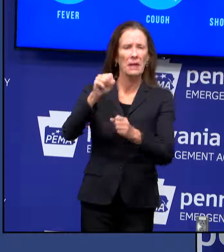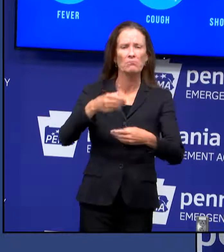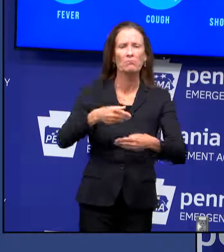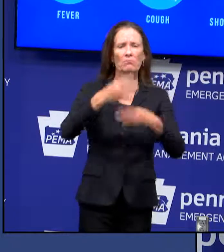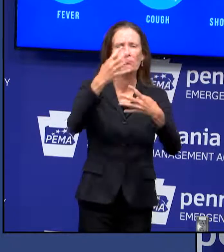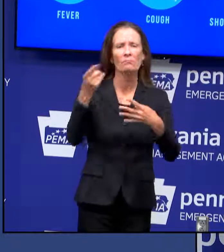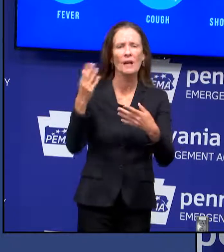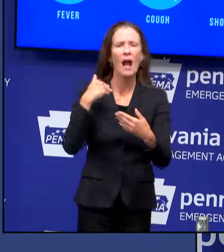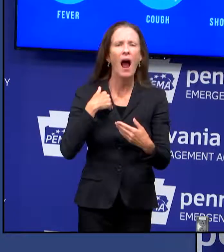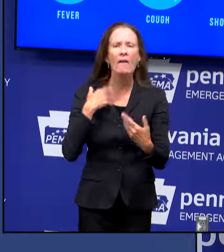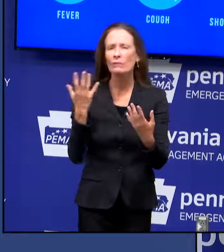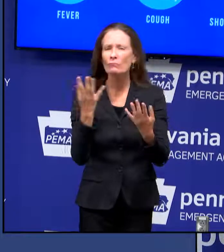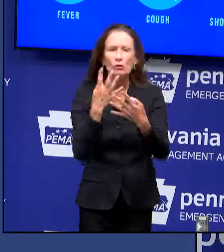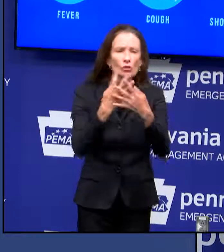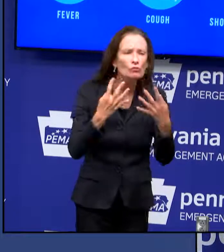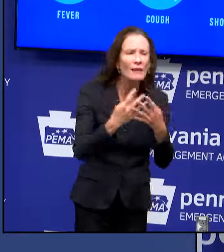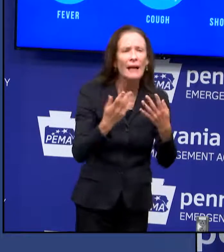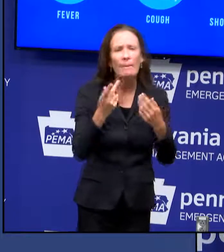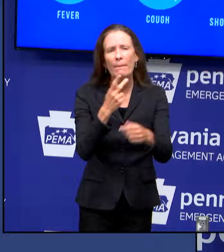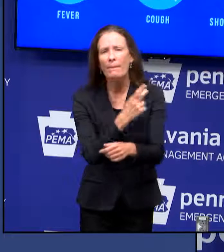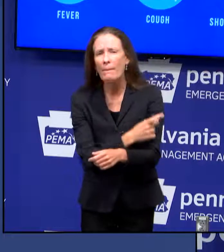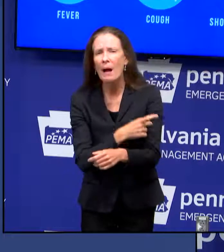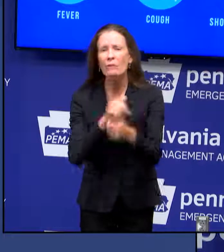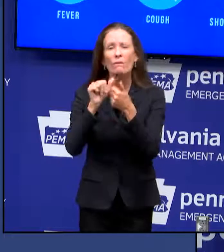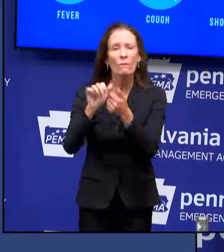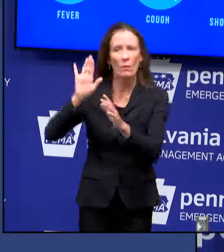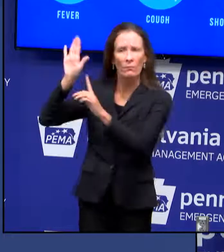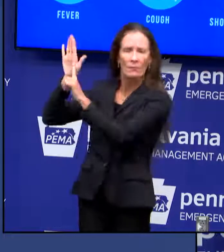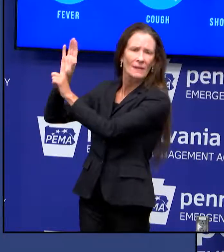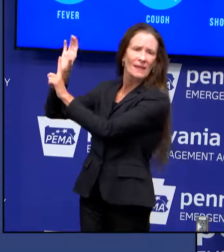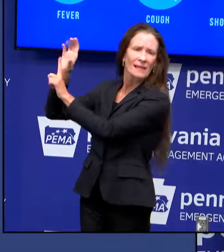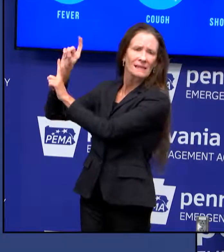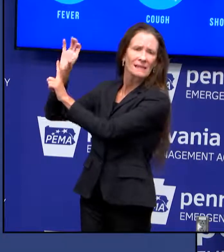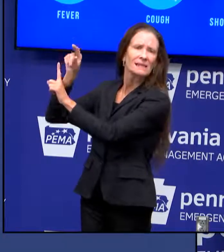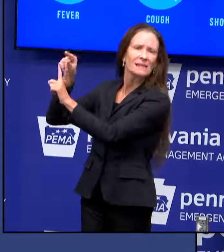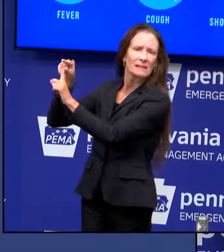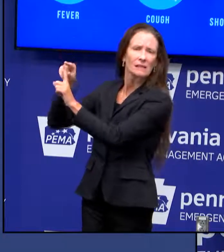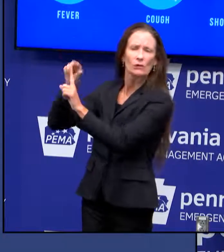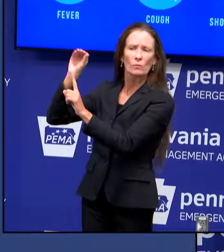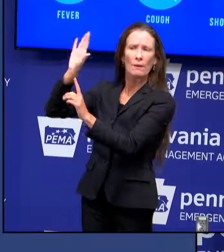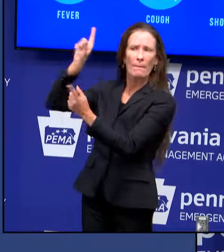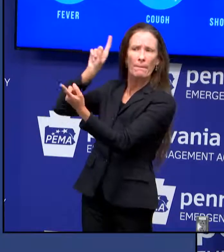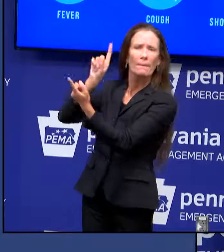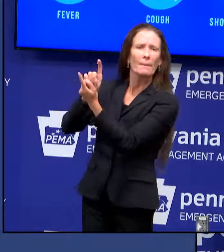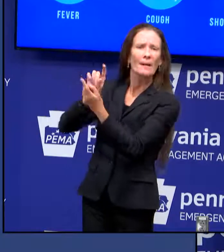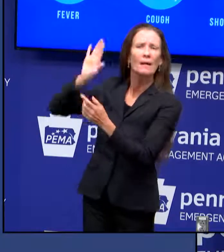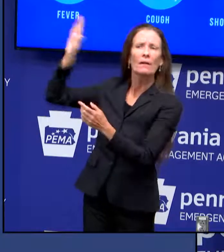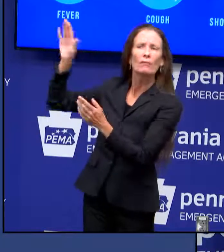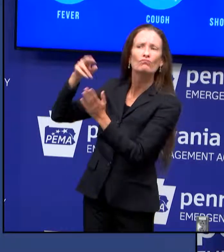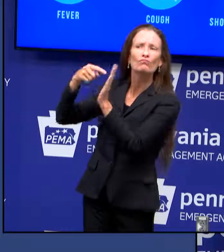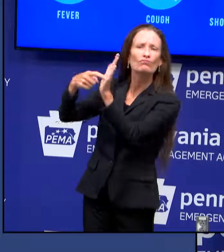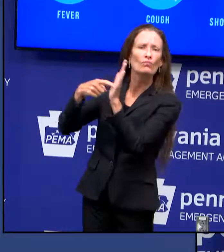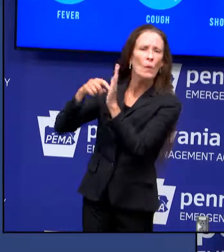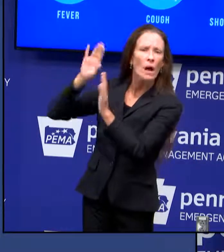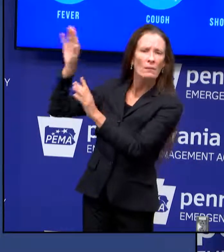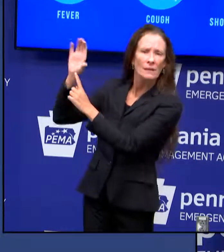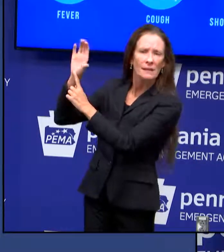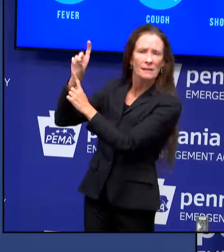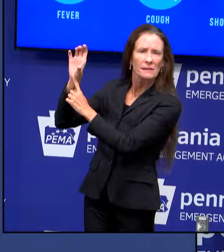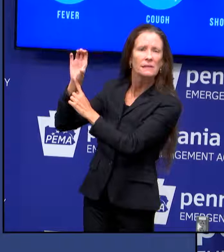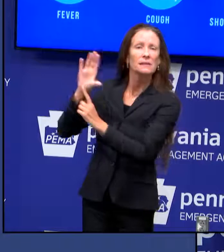CDC and HHS eligibility criteria for testing, as well as scheduling the appointments via their portal. So again, an appointment is required for